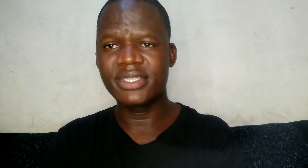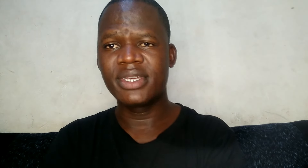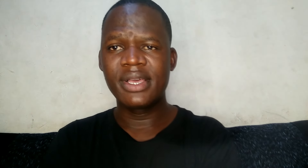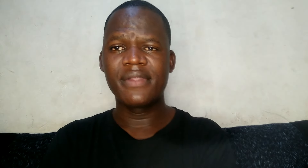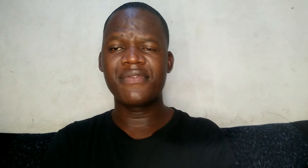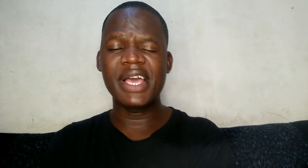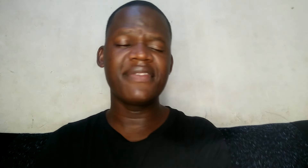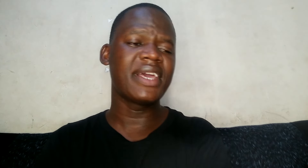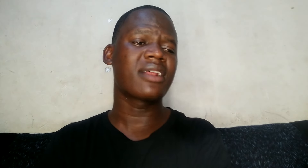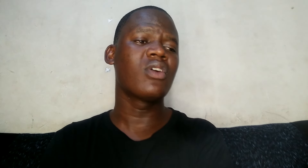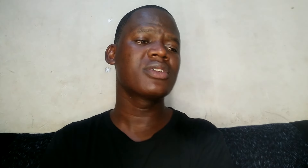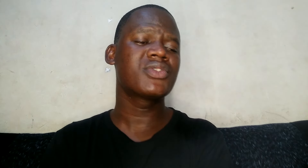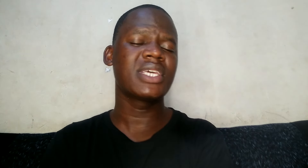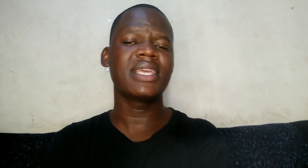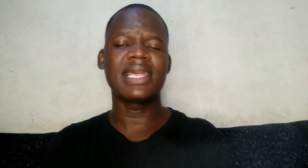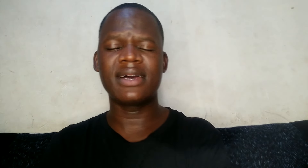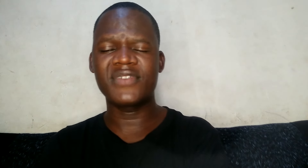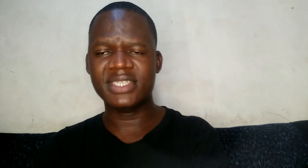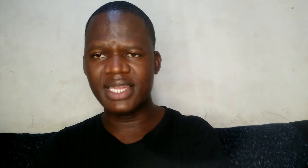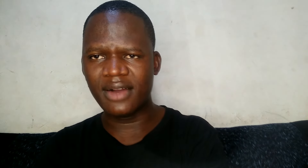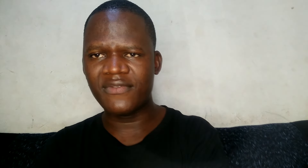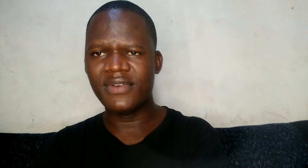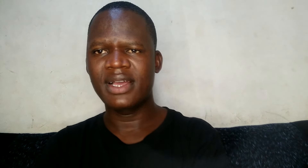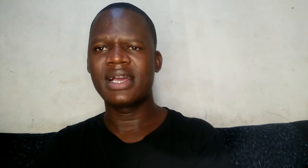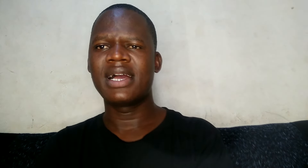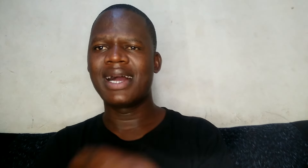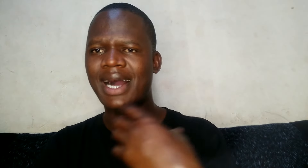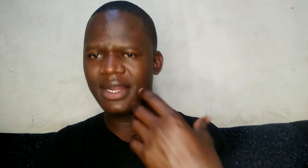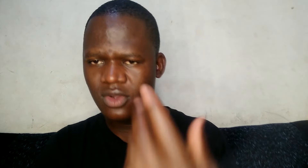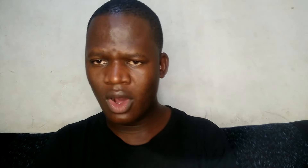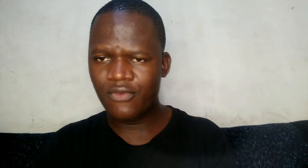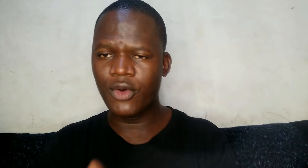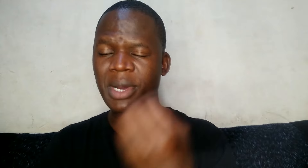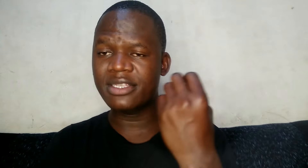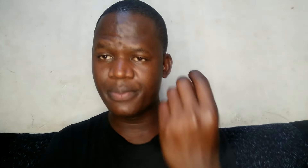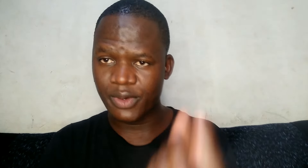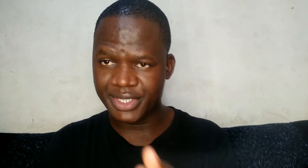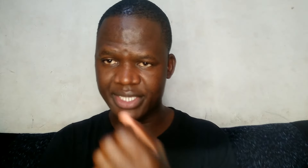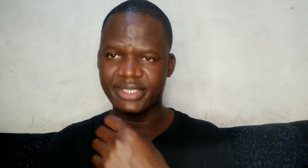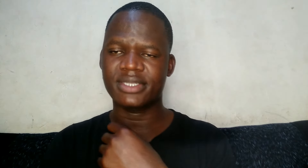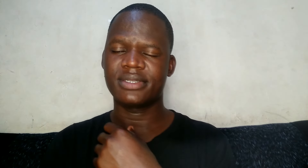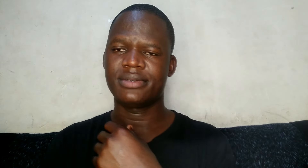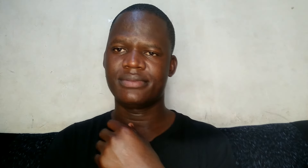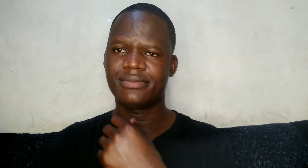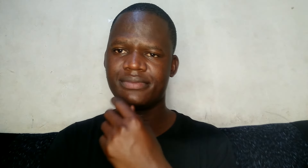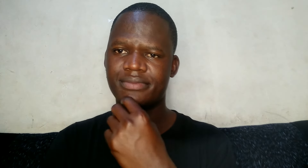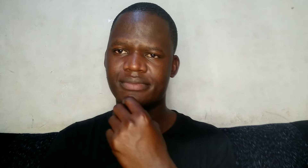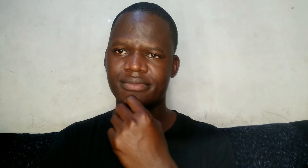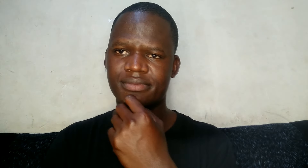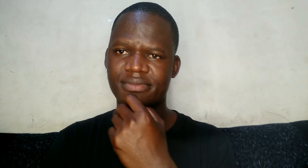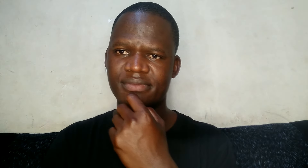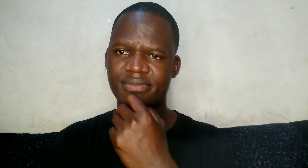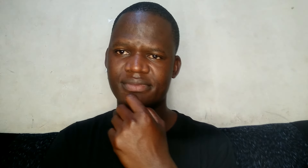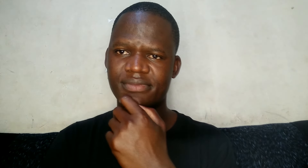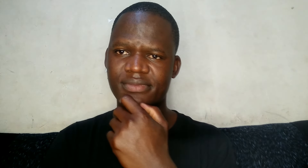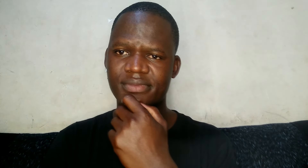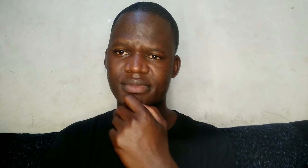Kenyans need, then they are going to say enough is enough and call for mass protest.